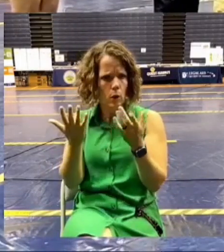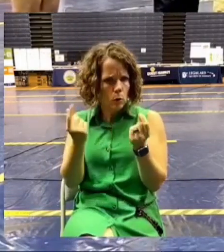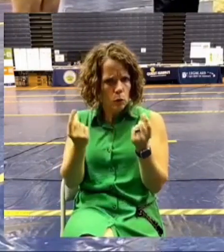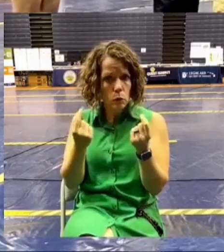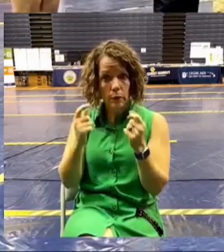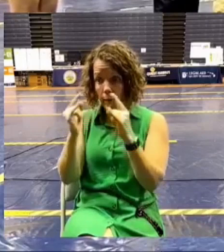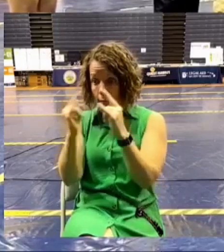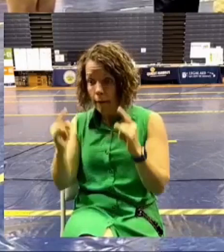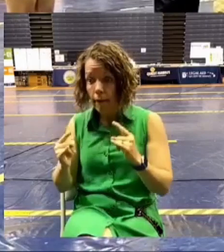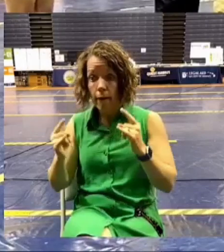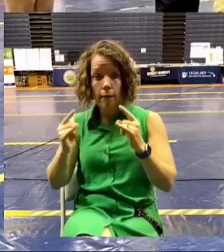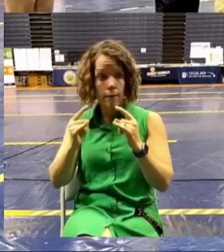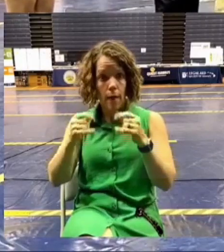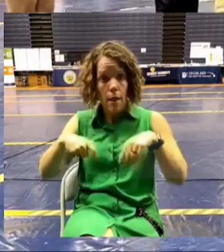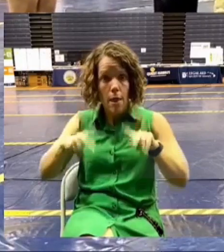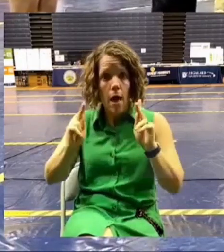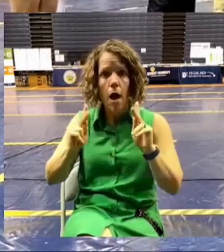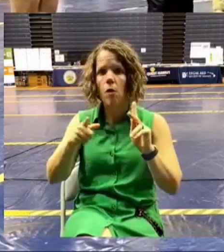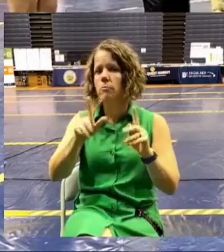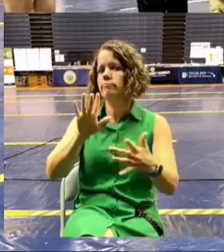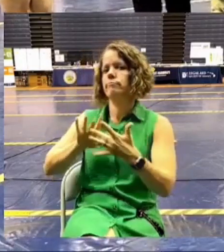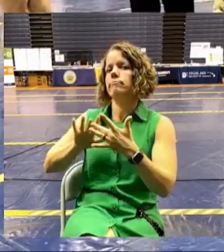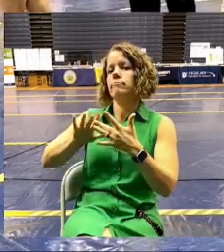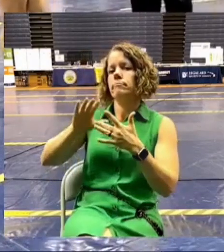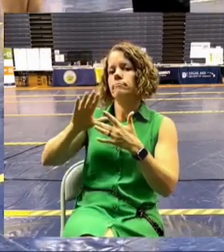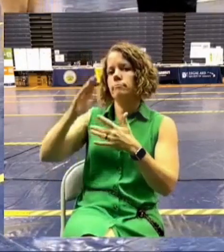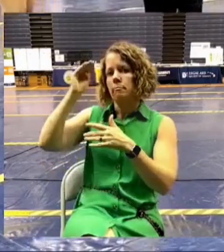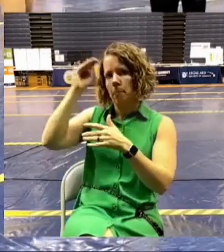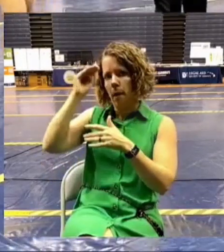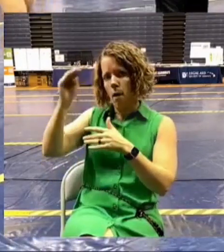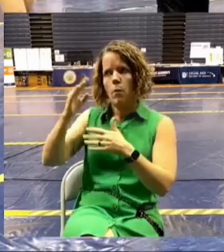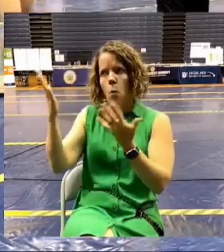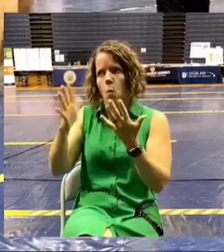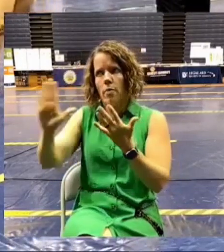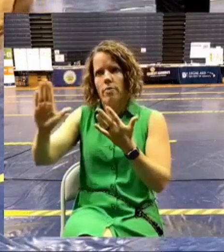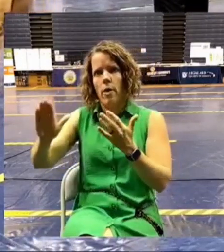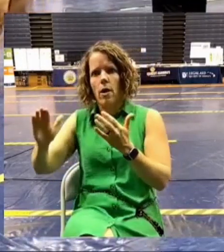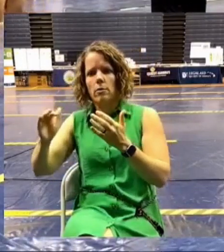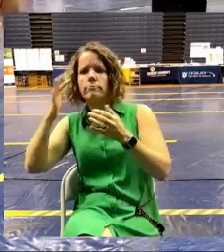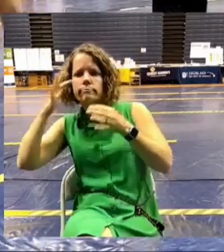be a question for the county and what they're able to allow you to do.